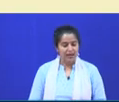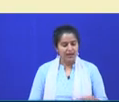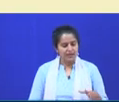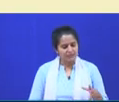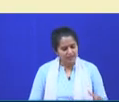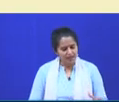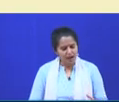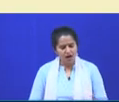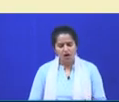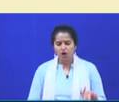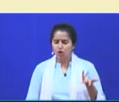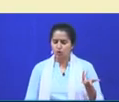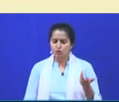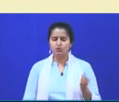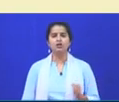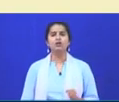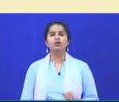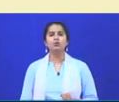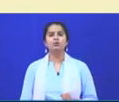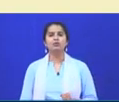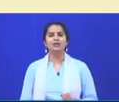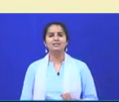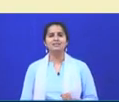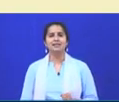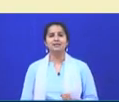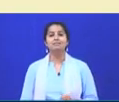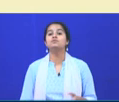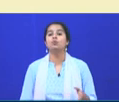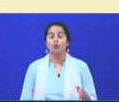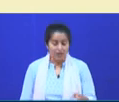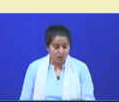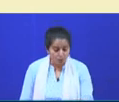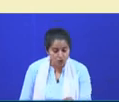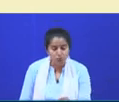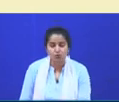as daya kutra kutra